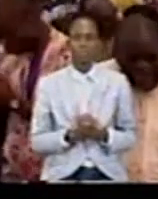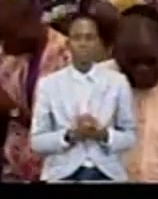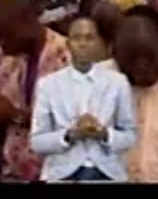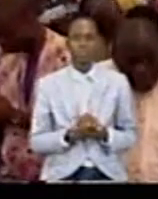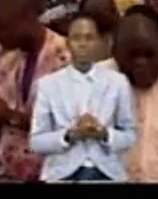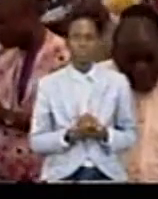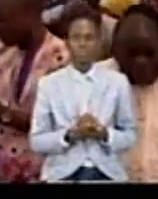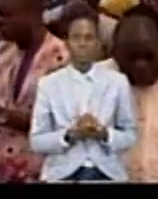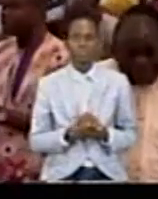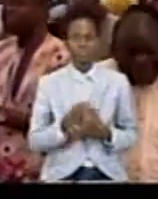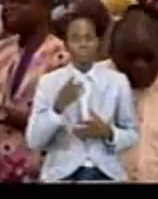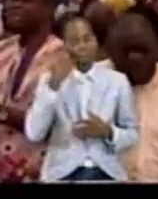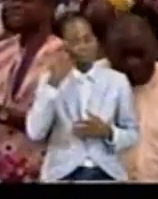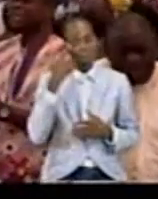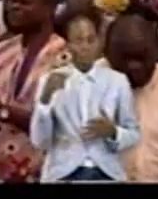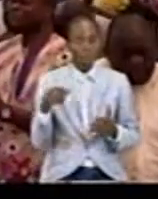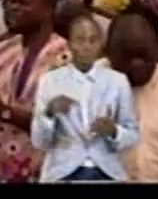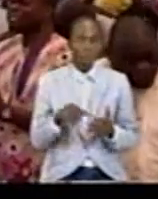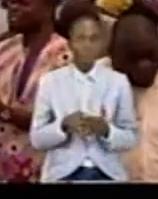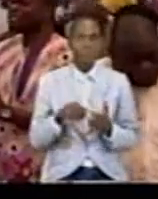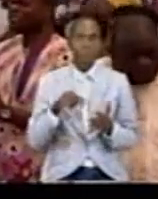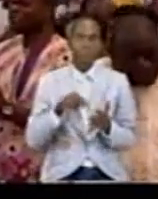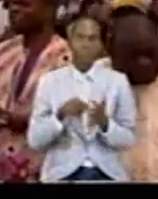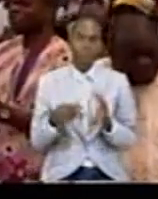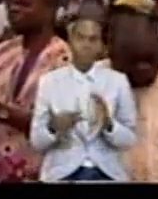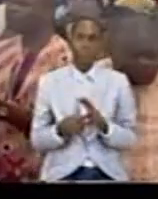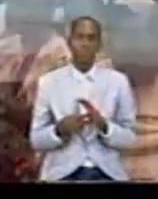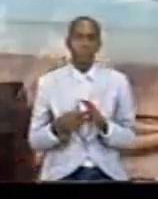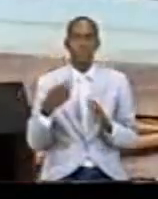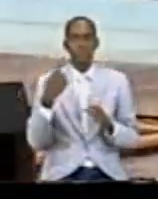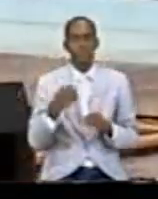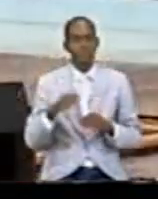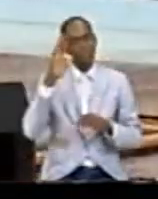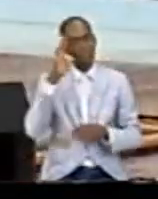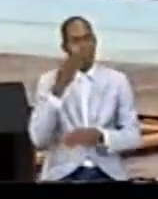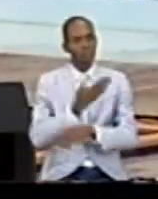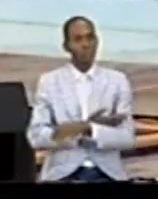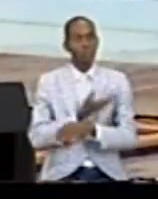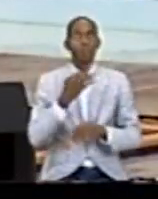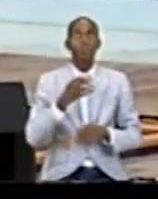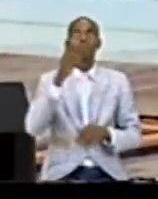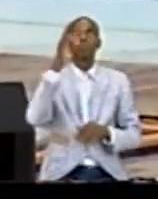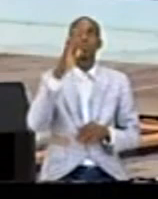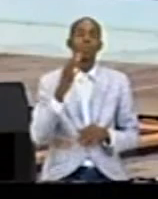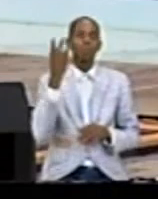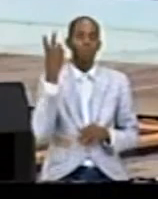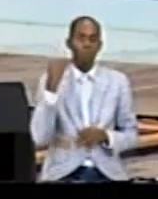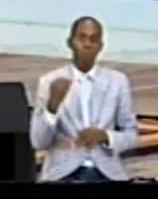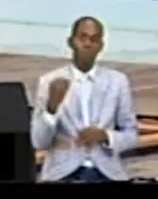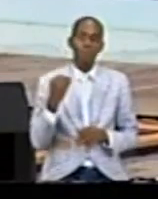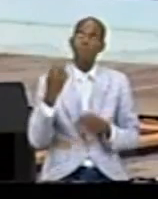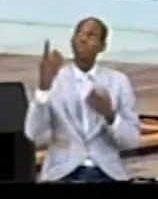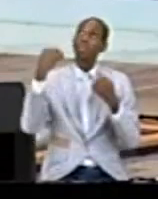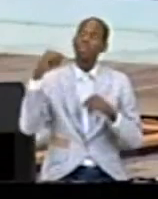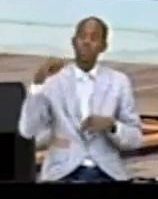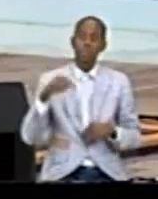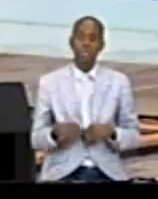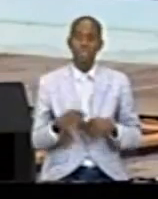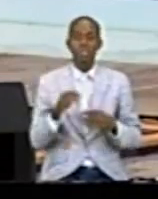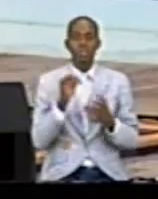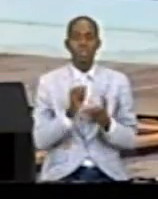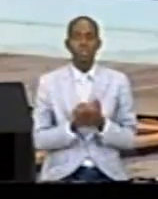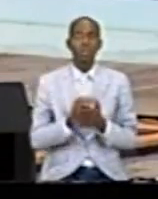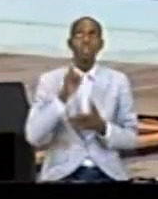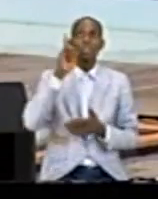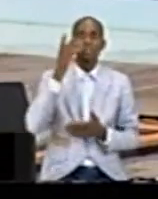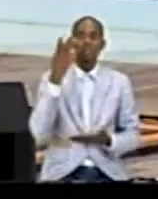For this purpose, the Son of God was manifested, that he might